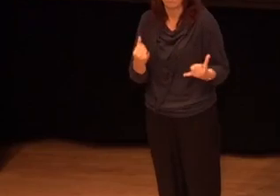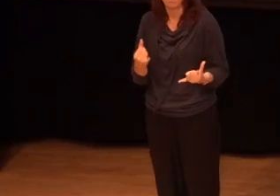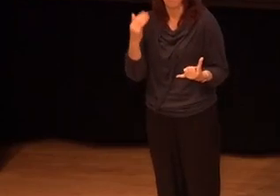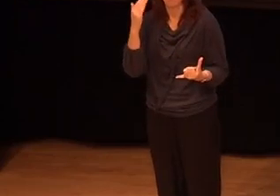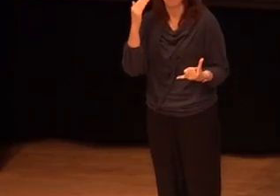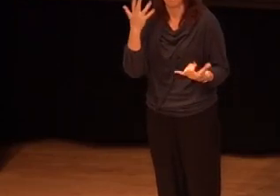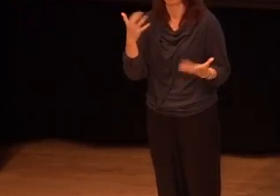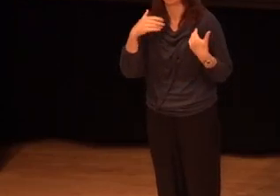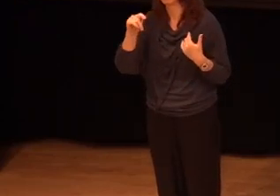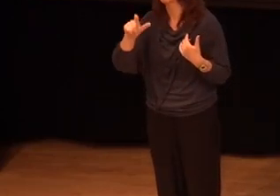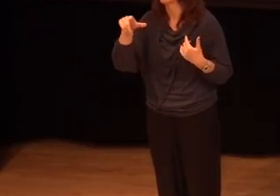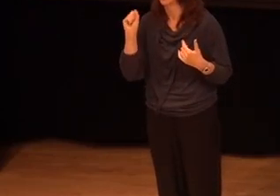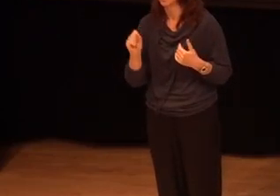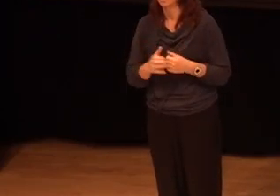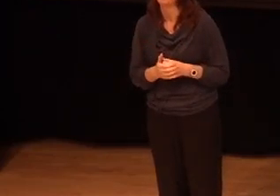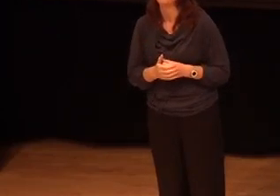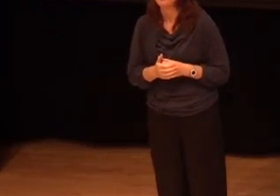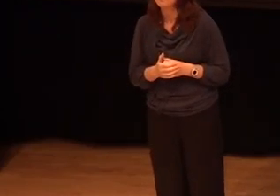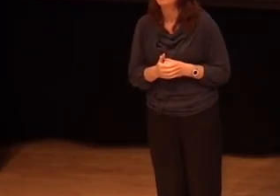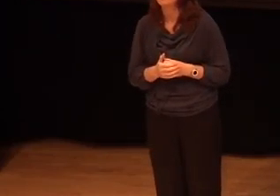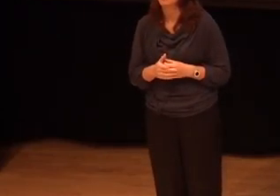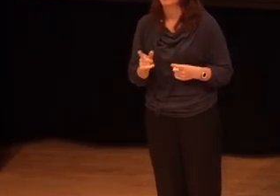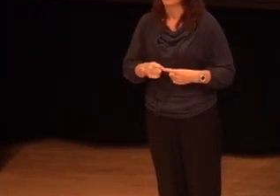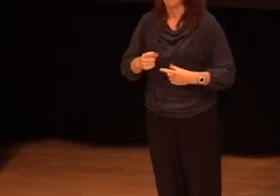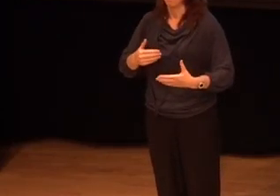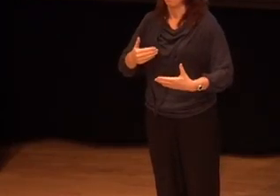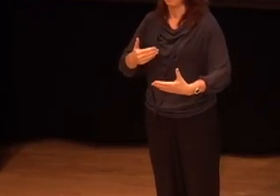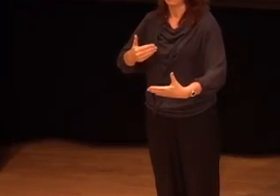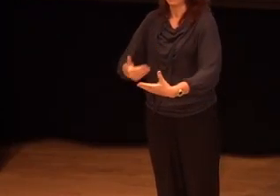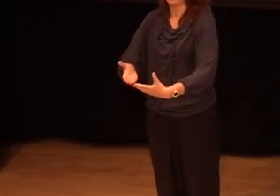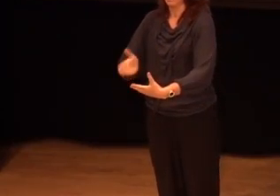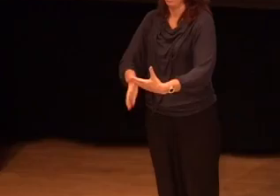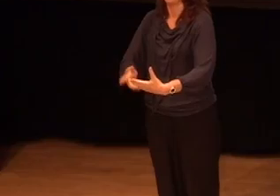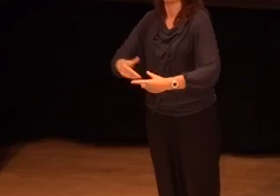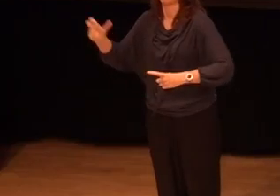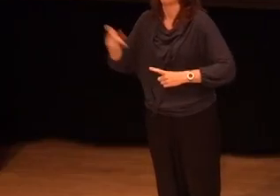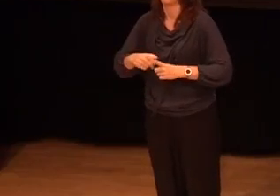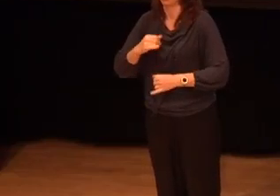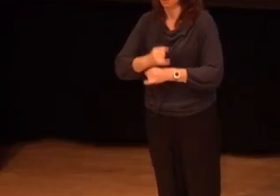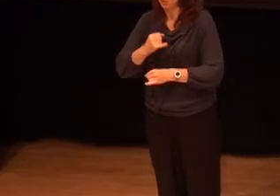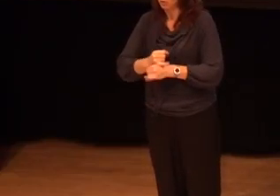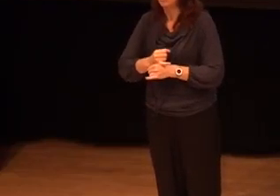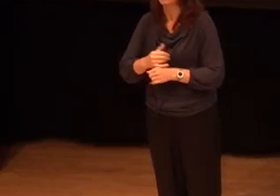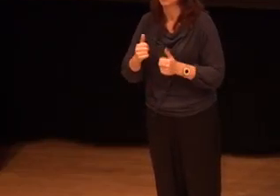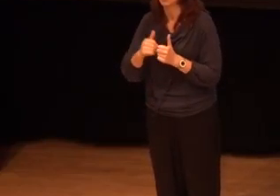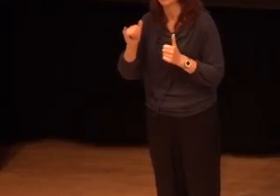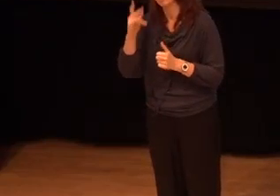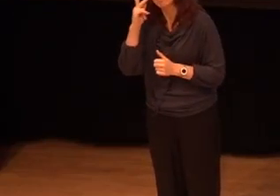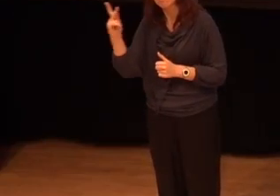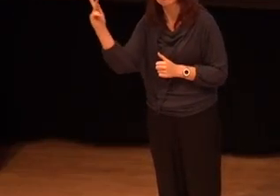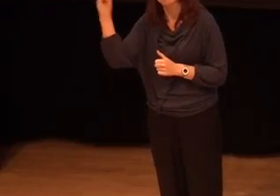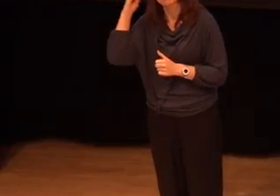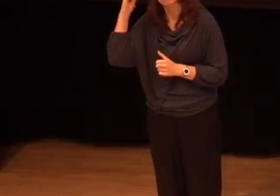might go about doing that. And then at the very end of the film, we come back to the institutions with the White Flower Memorial as a kind of,